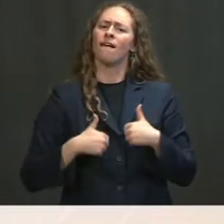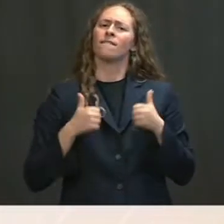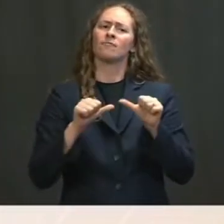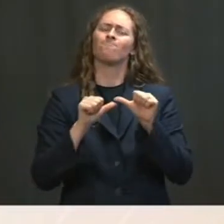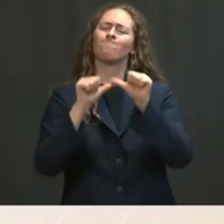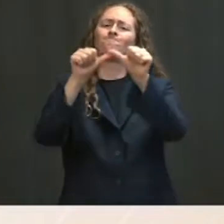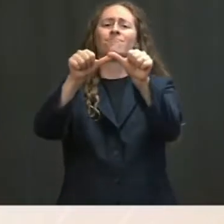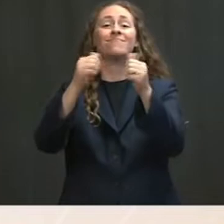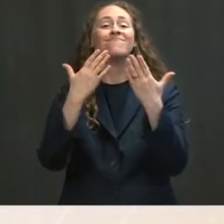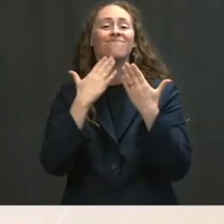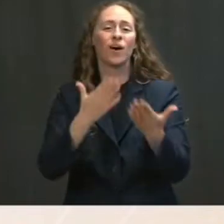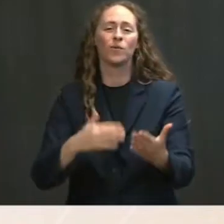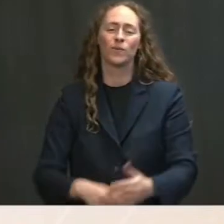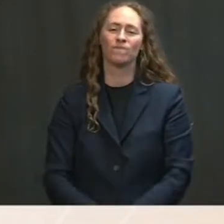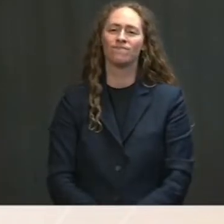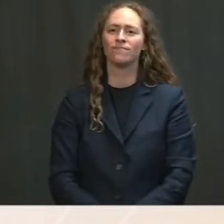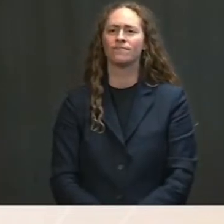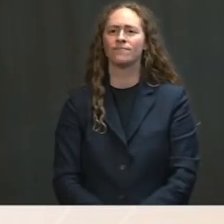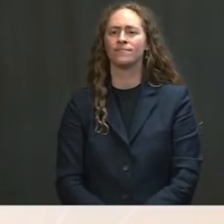Jen.